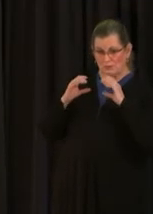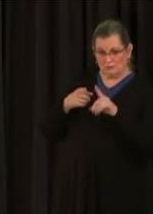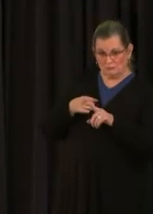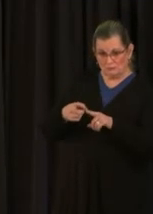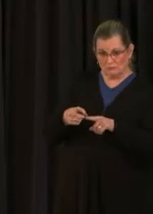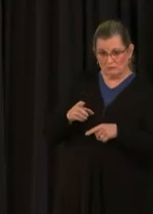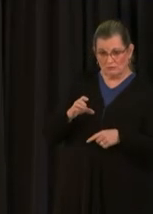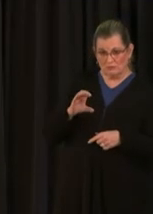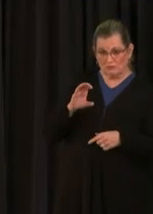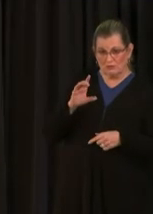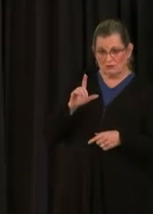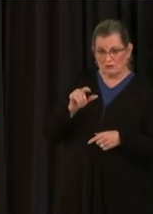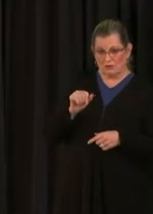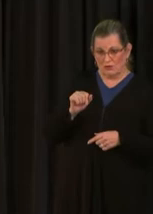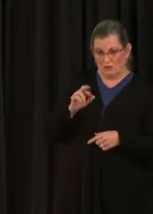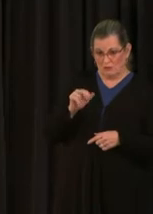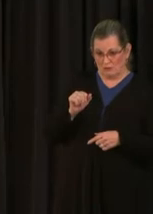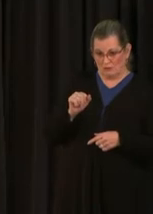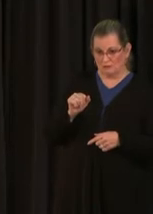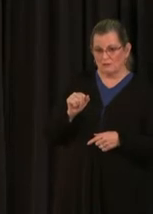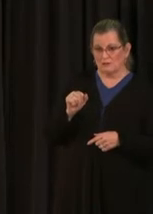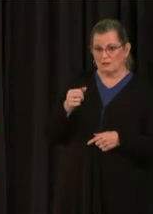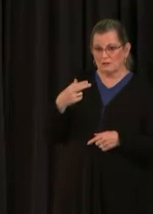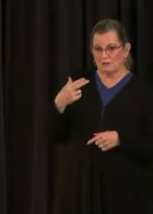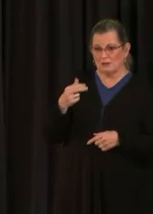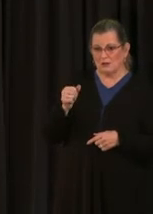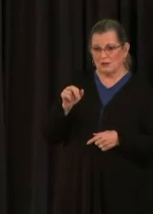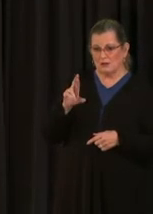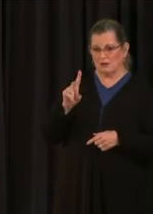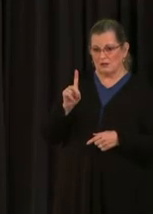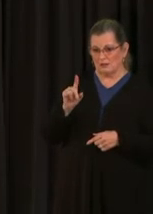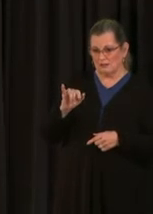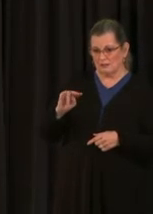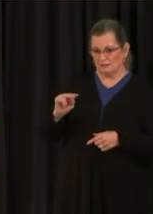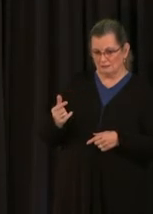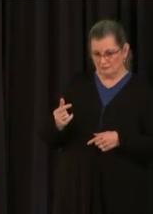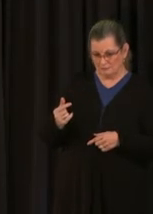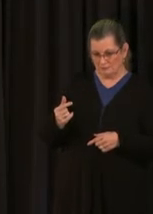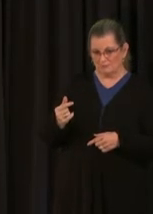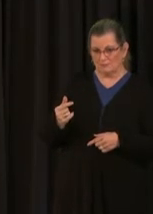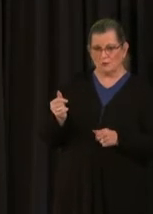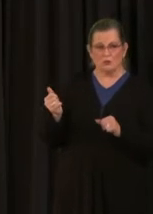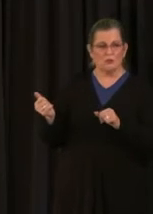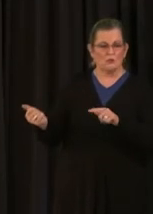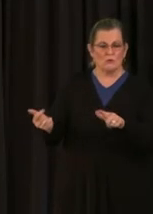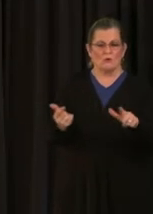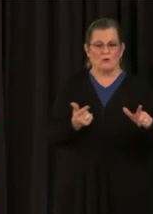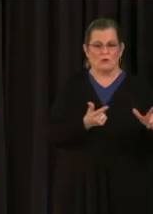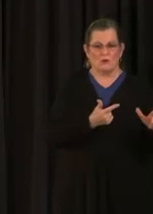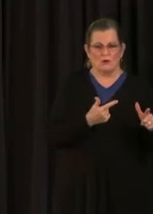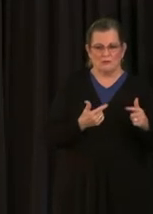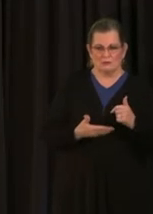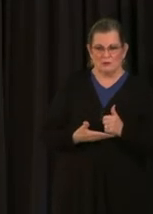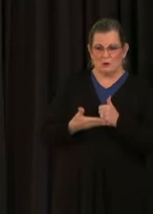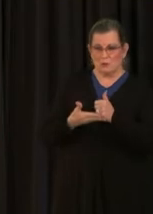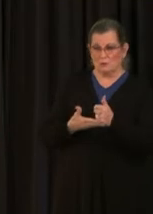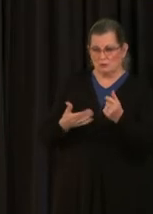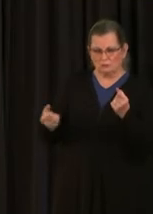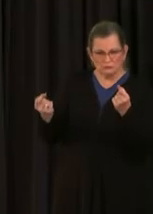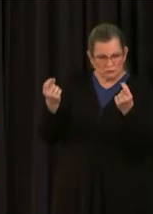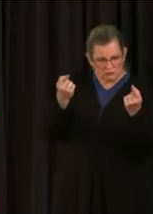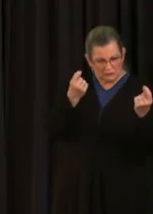of experts who are helping us think through and plan for transportation as we expand reopening